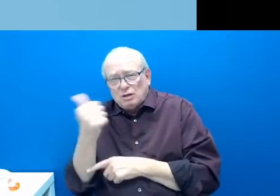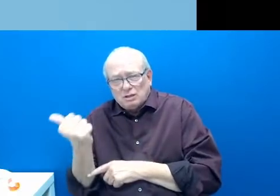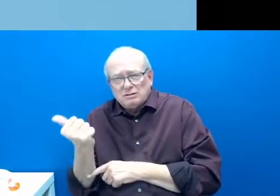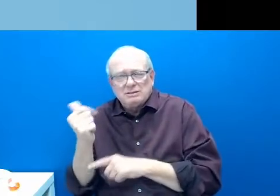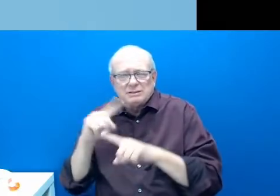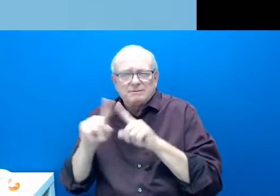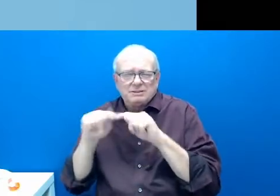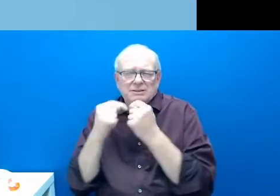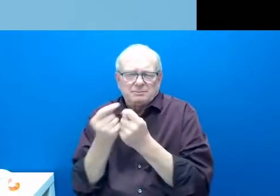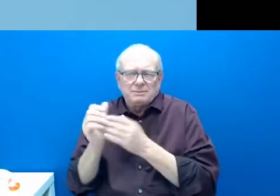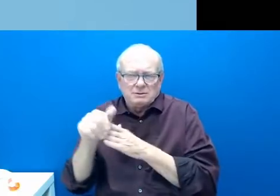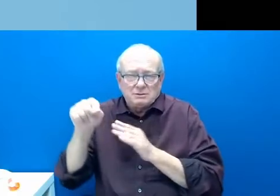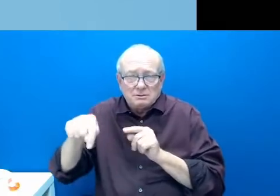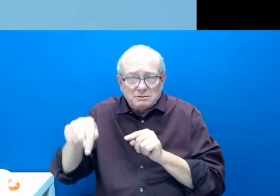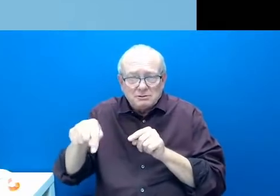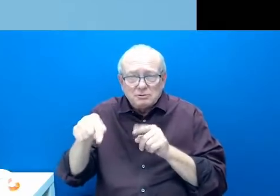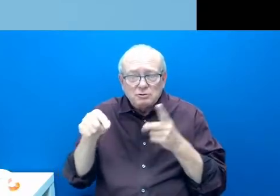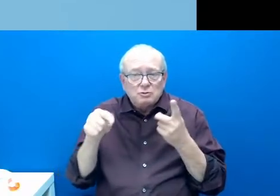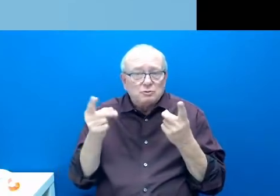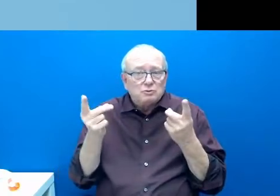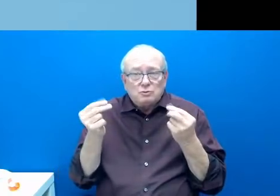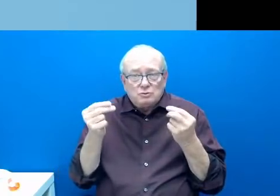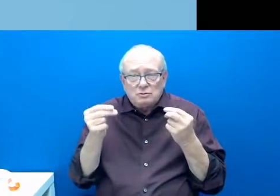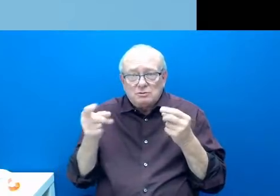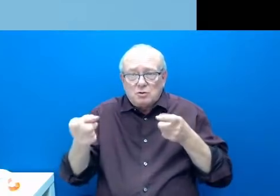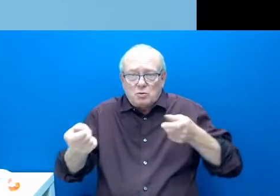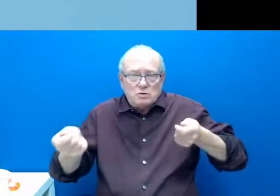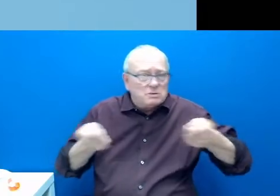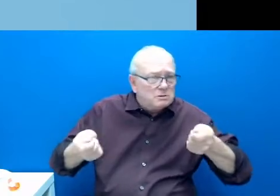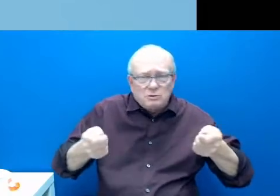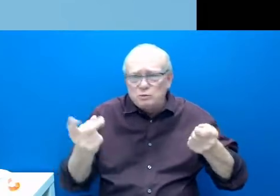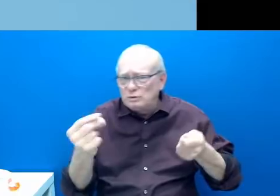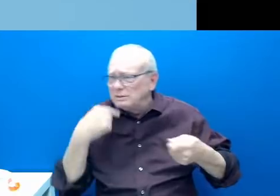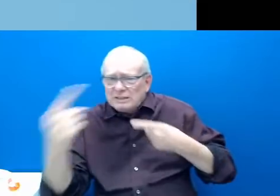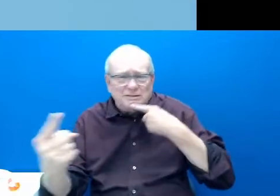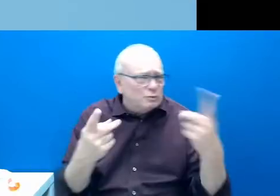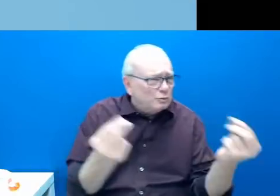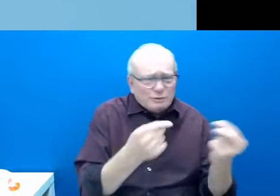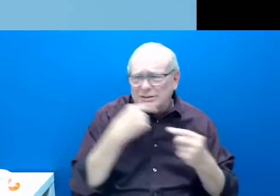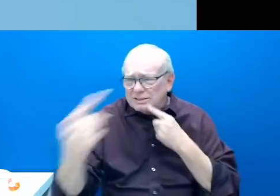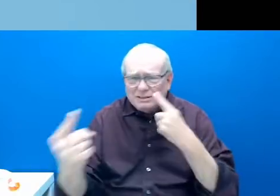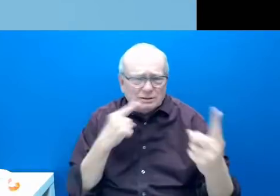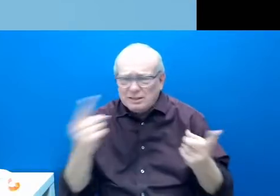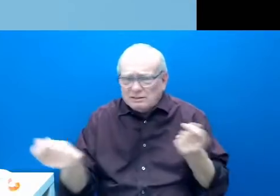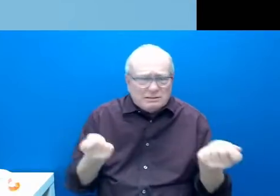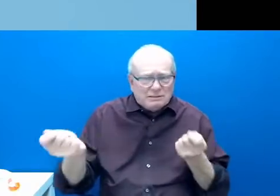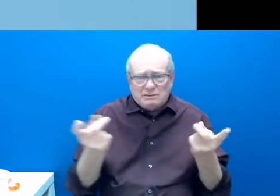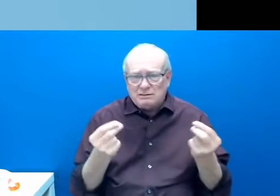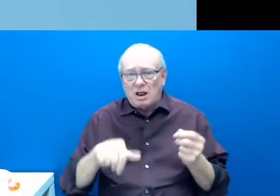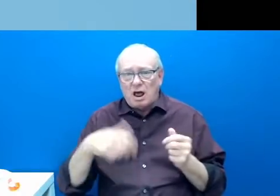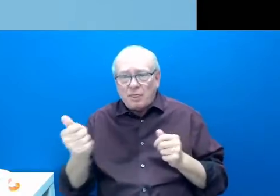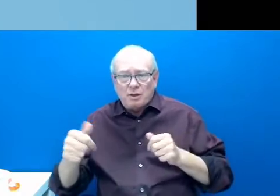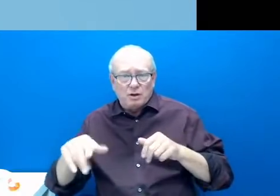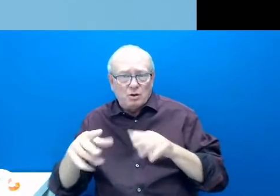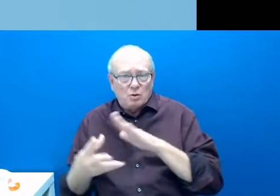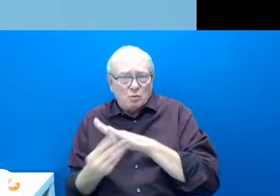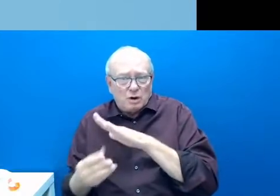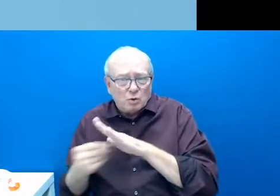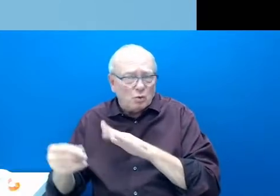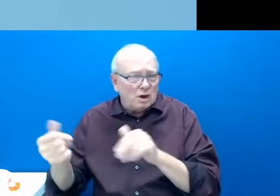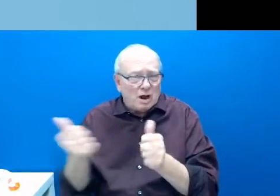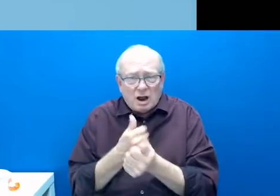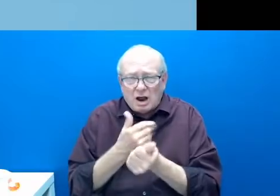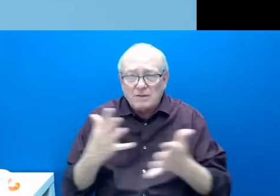or other team leader who is directing the code. You have somebody else who's recording things. So this really is